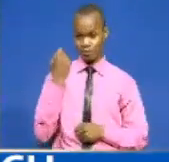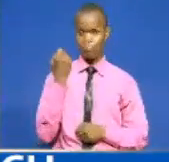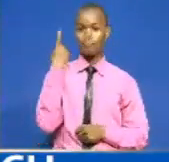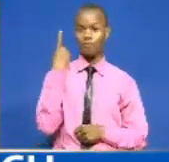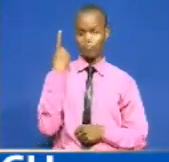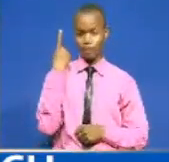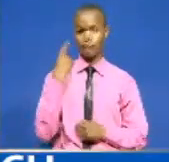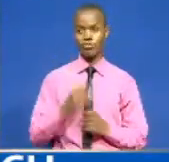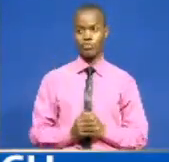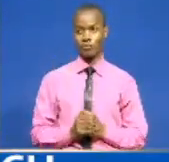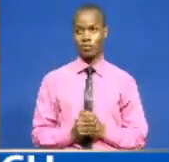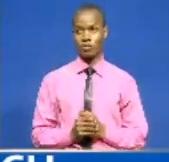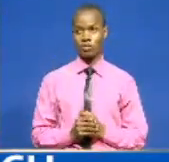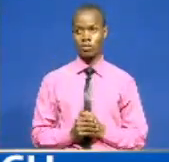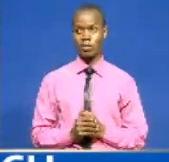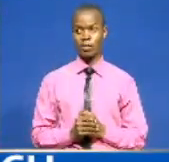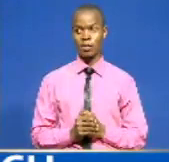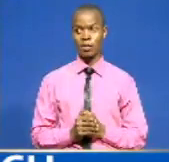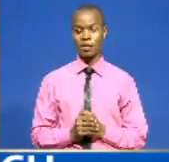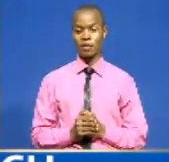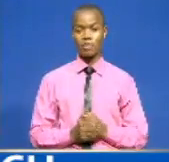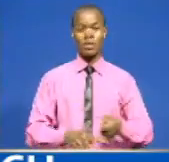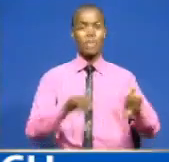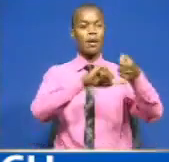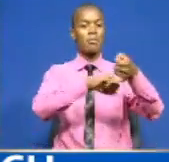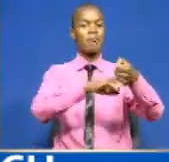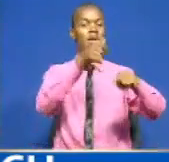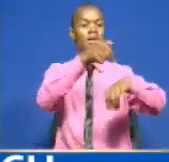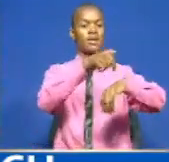Eh, tusioe tukiwa watoto,